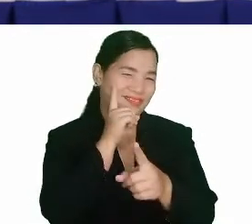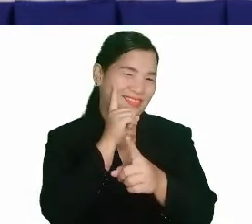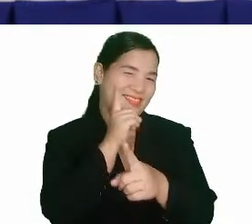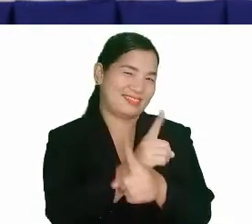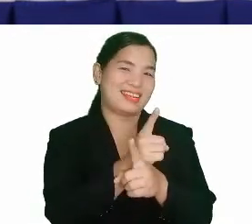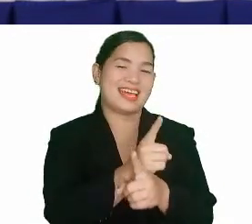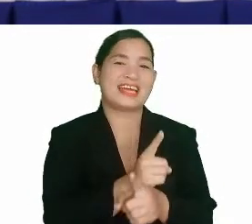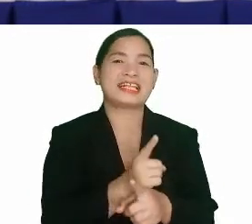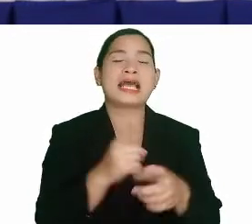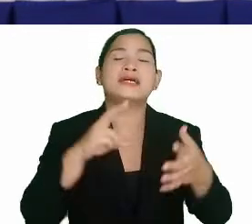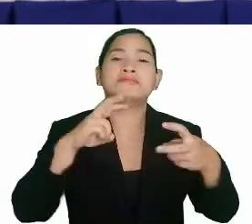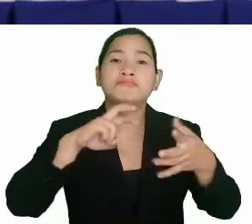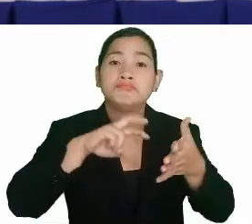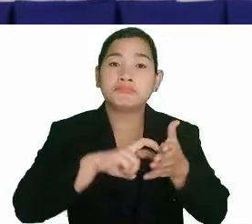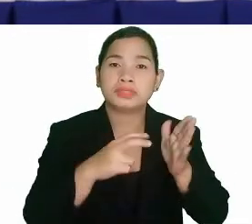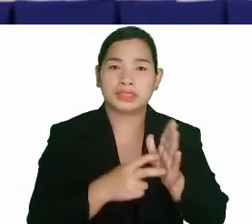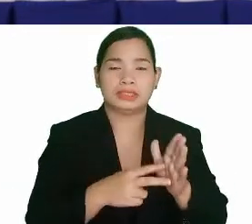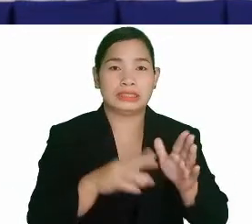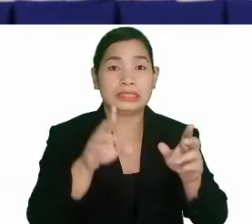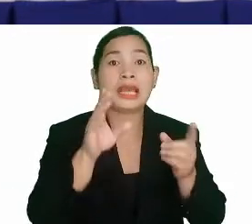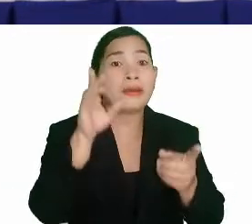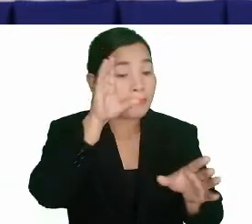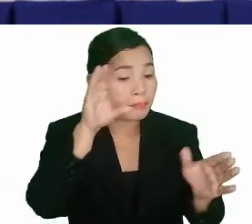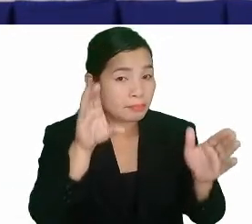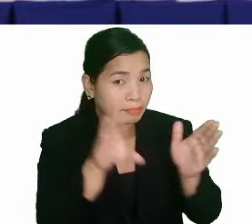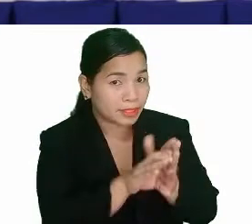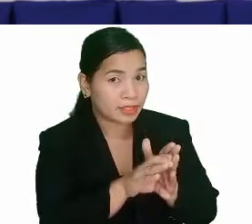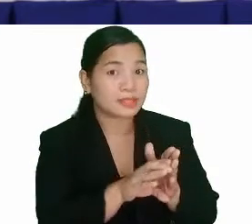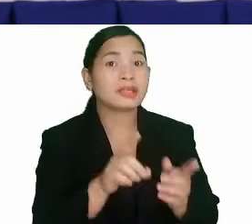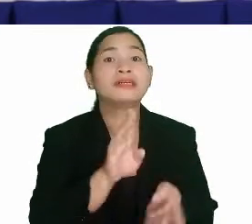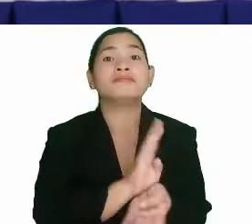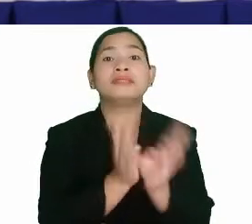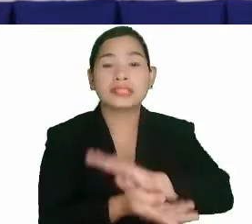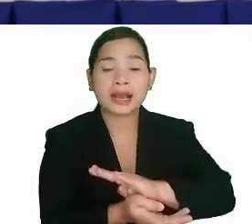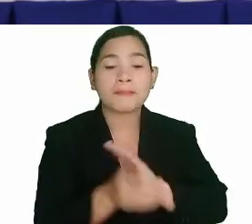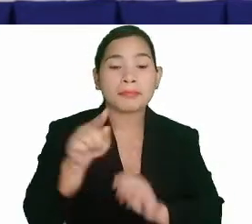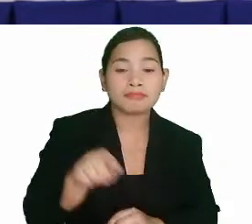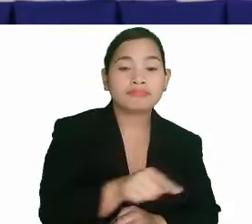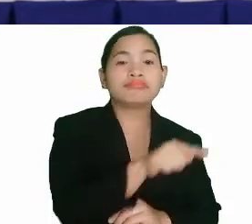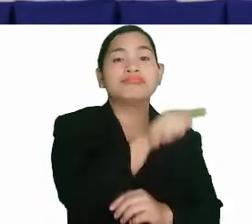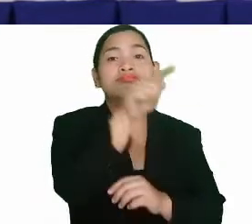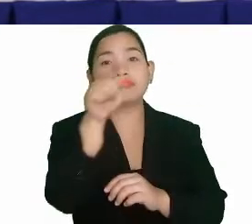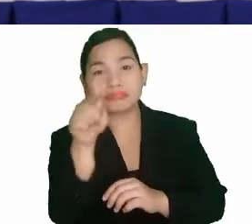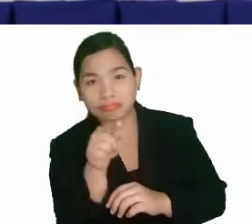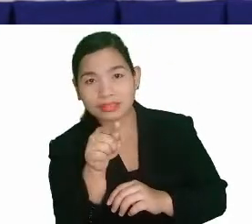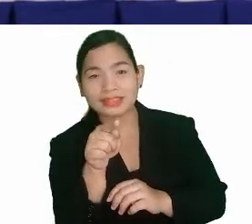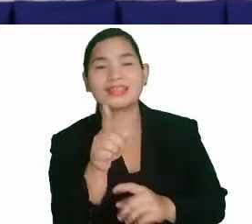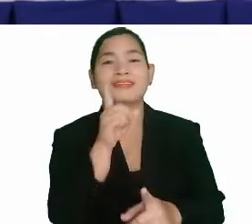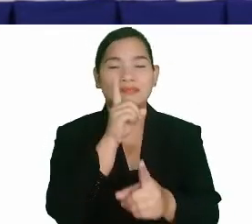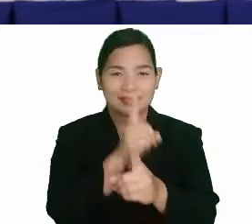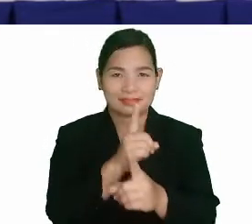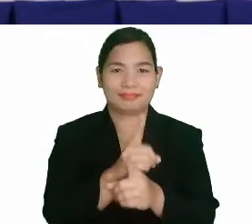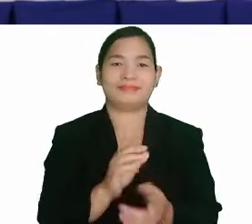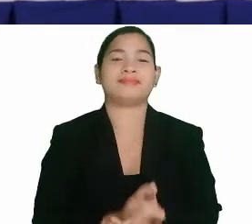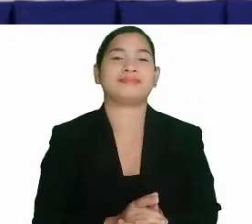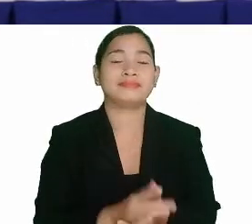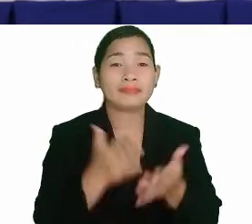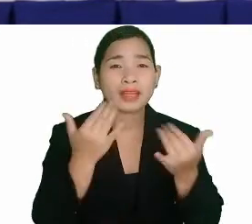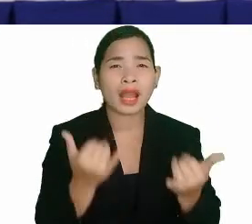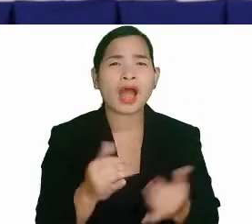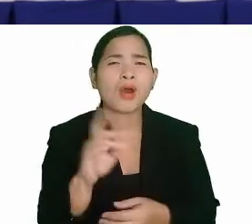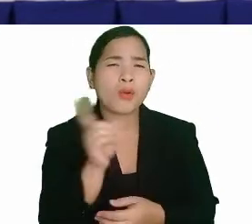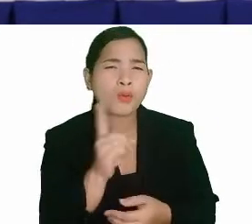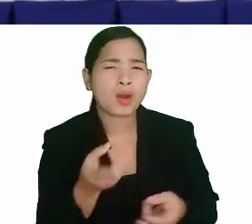Correct! The image becomes upright. Now let us compute the magnification of the image formed in the